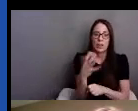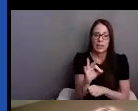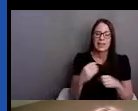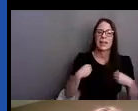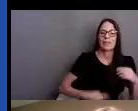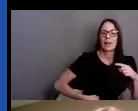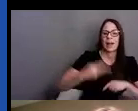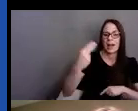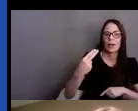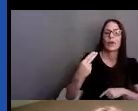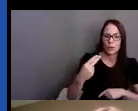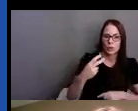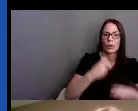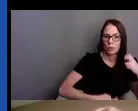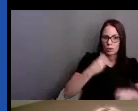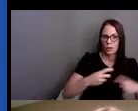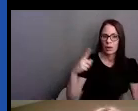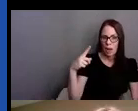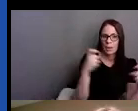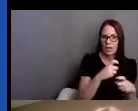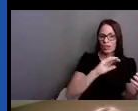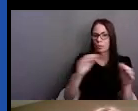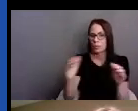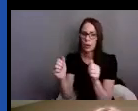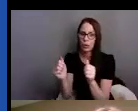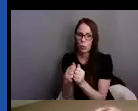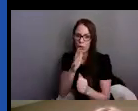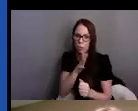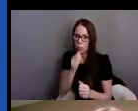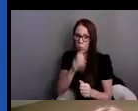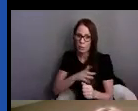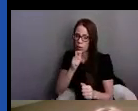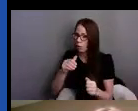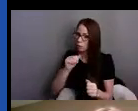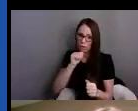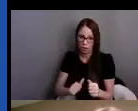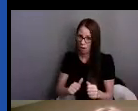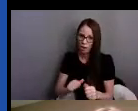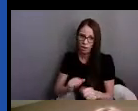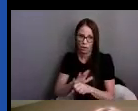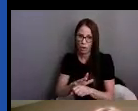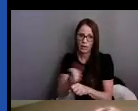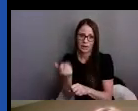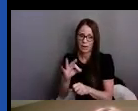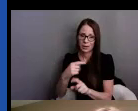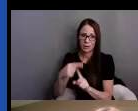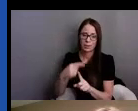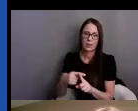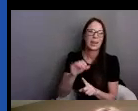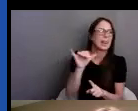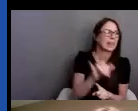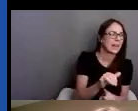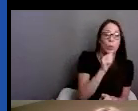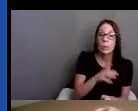pregnant. This can sometimes lead to really tough situations where pregnant women are in the ICU, needing to be